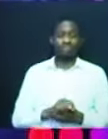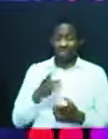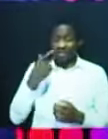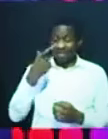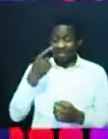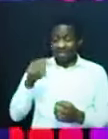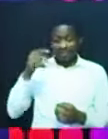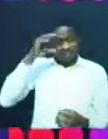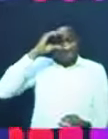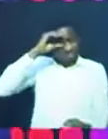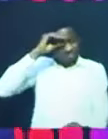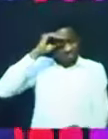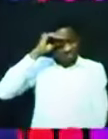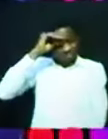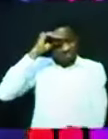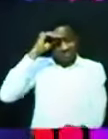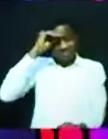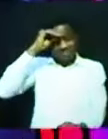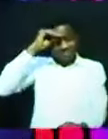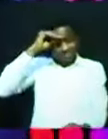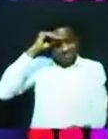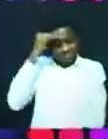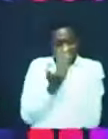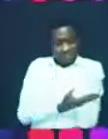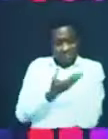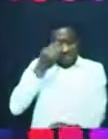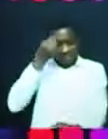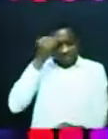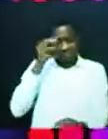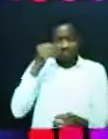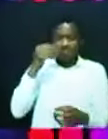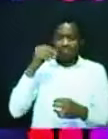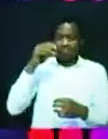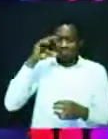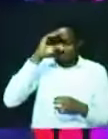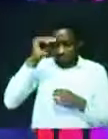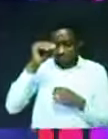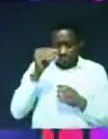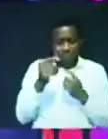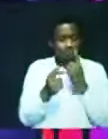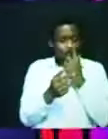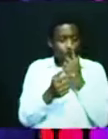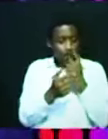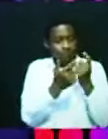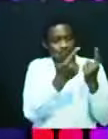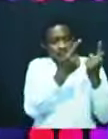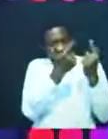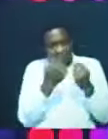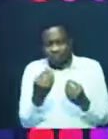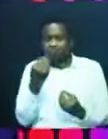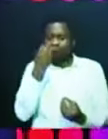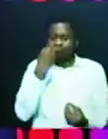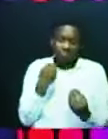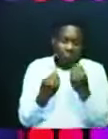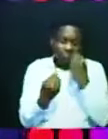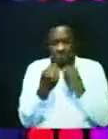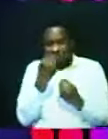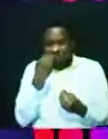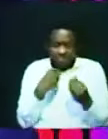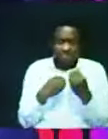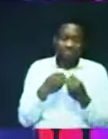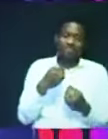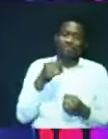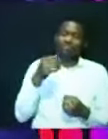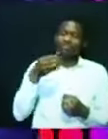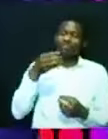Man came eating and drinking, and they say he is a glutton and a drunkard and a